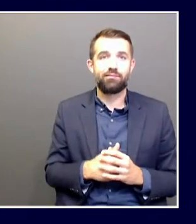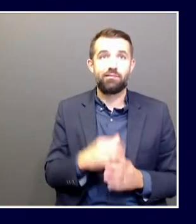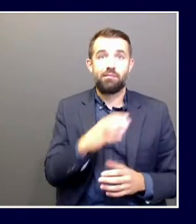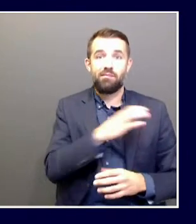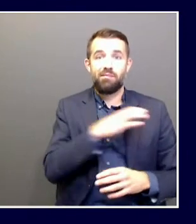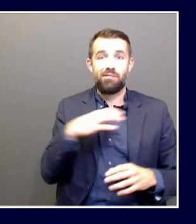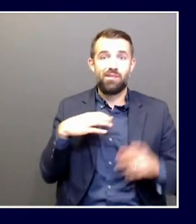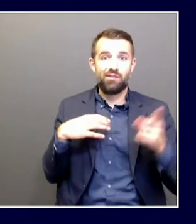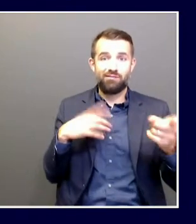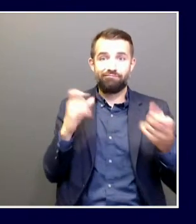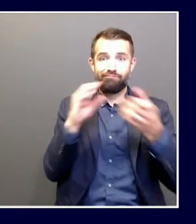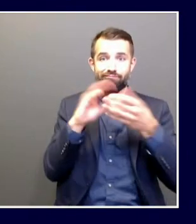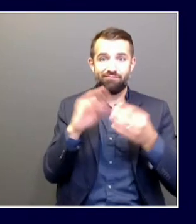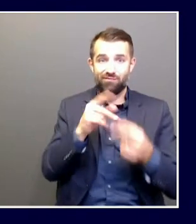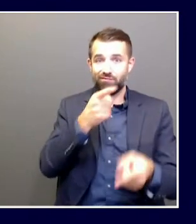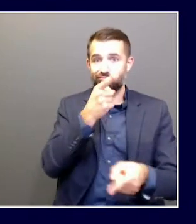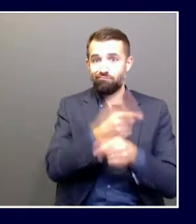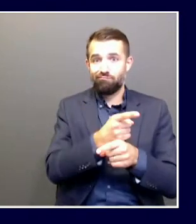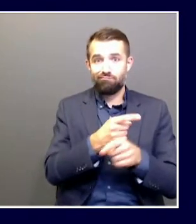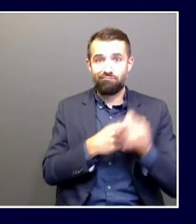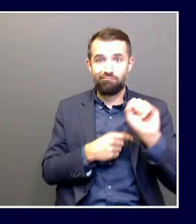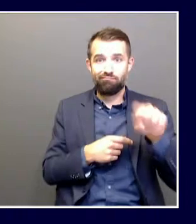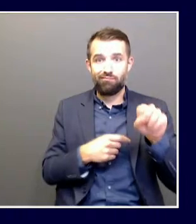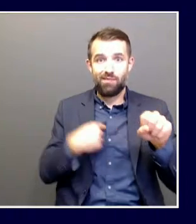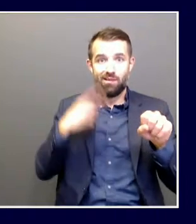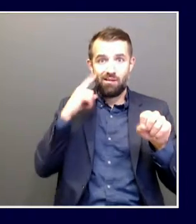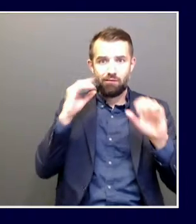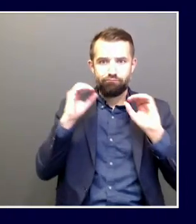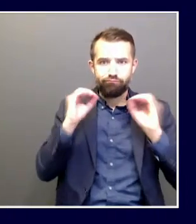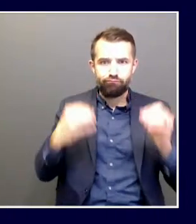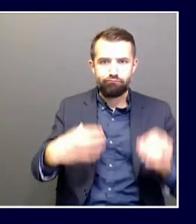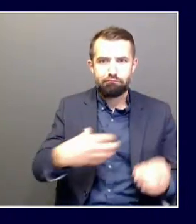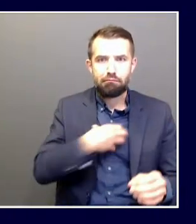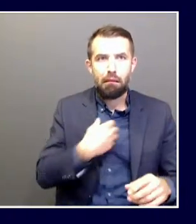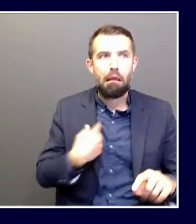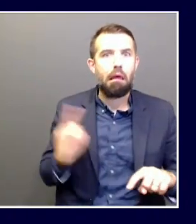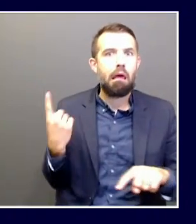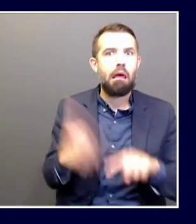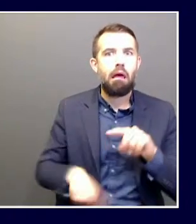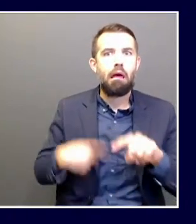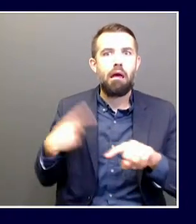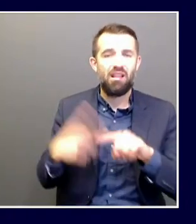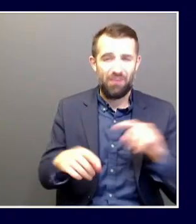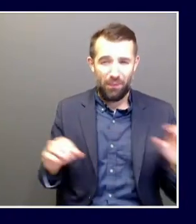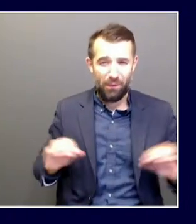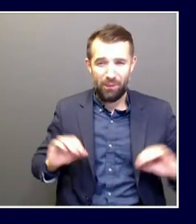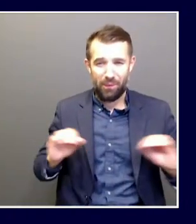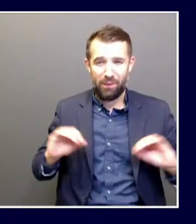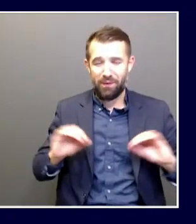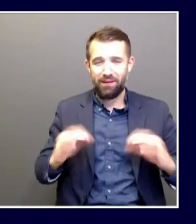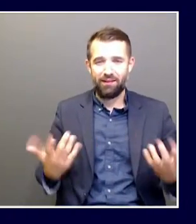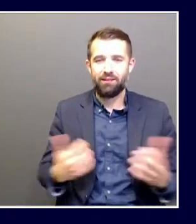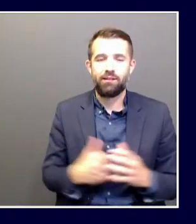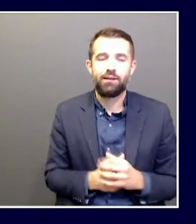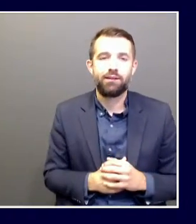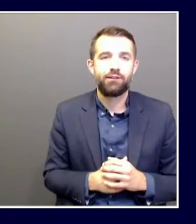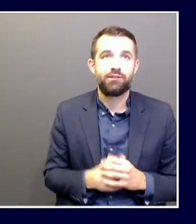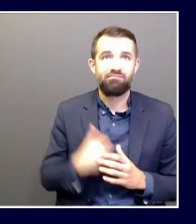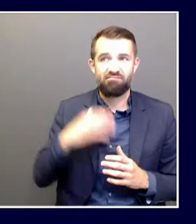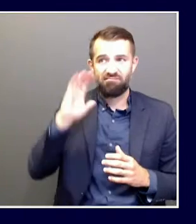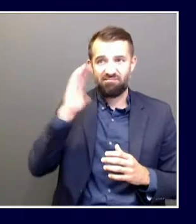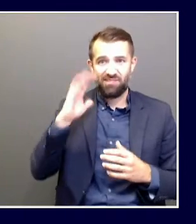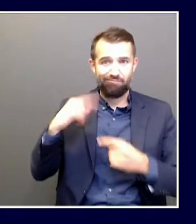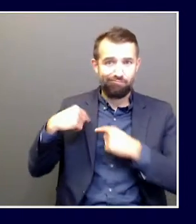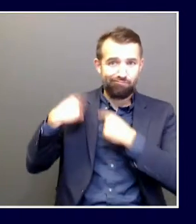with folks obtaining them. The numbers don't suggest that there are challenges, but we're always keeping our ear to the ground. If we see access